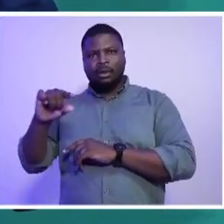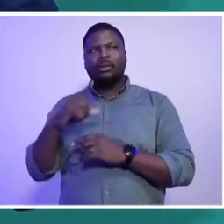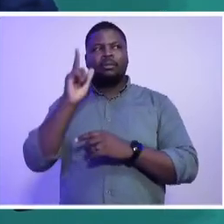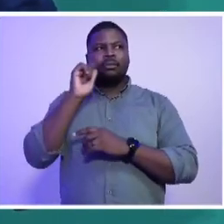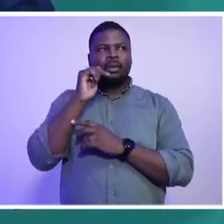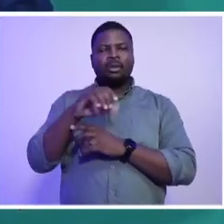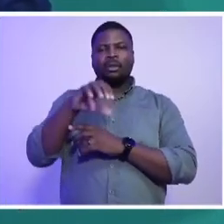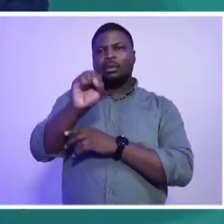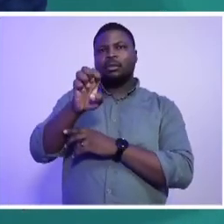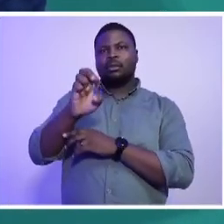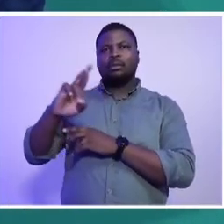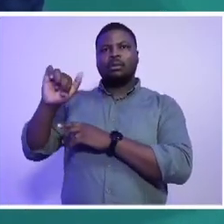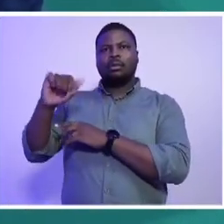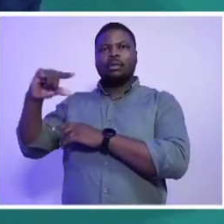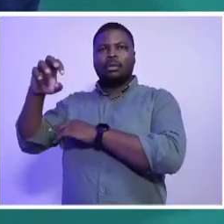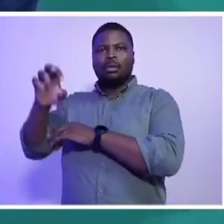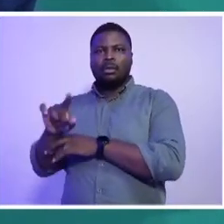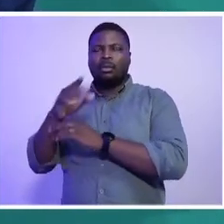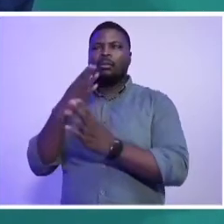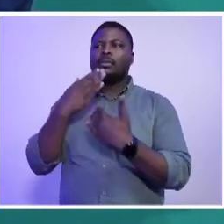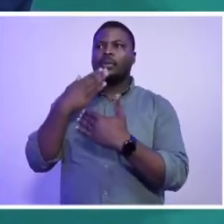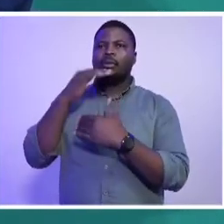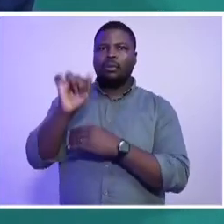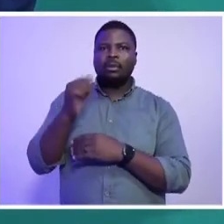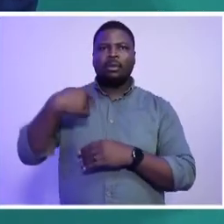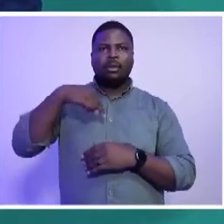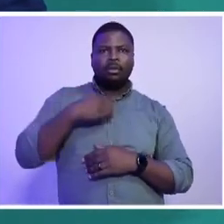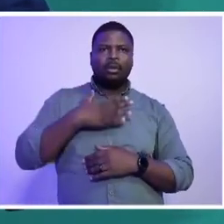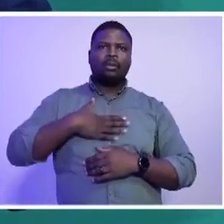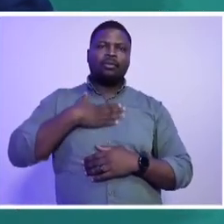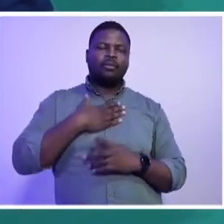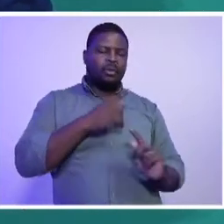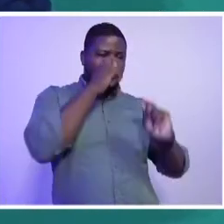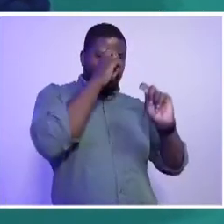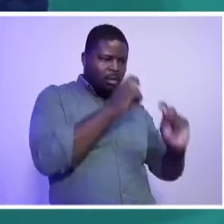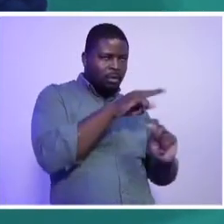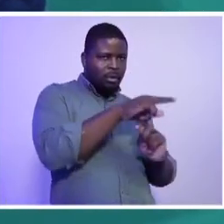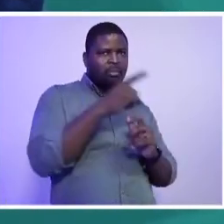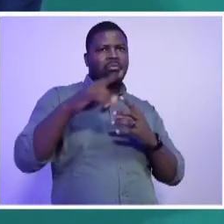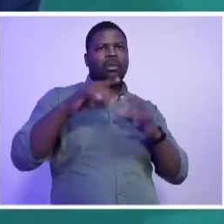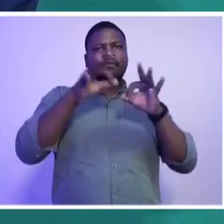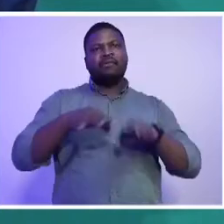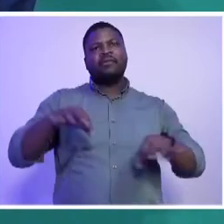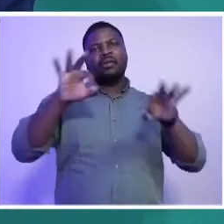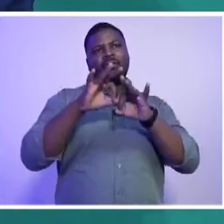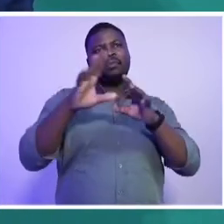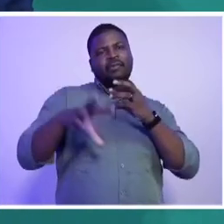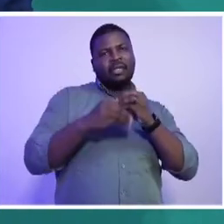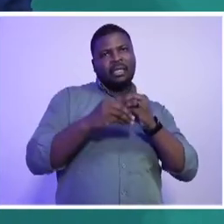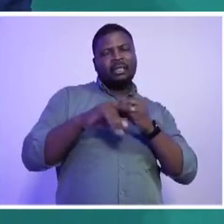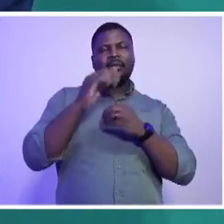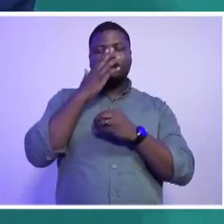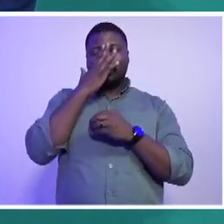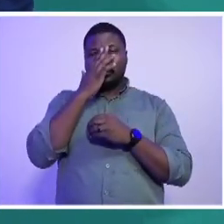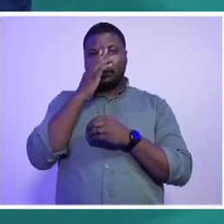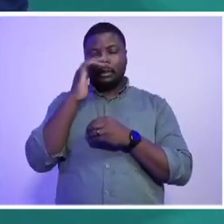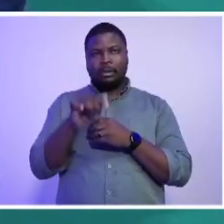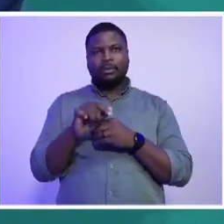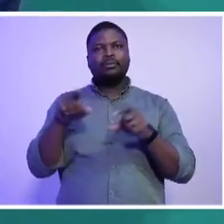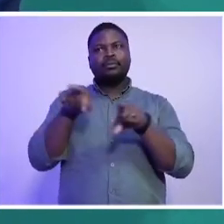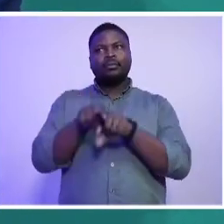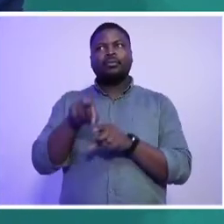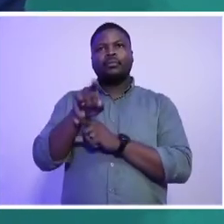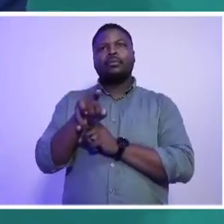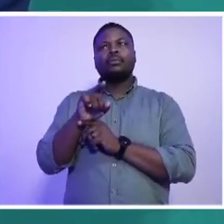sir. We are honored as the ARC by the confidence you have placed on us. I want to also use